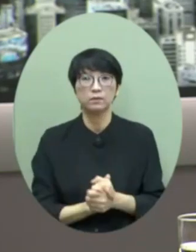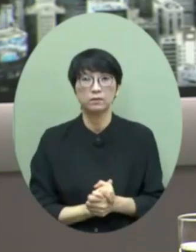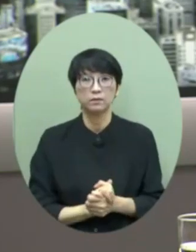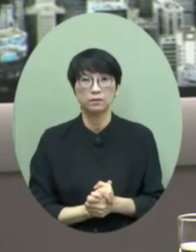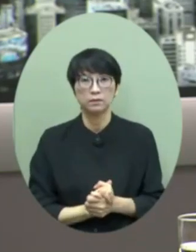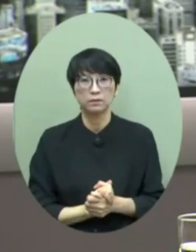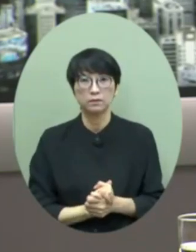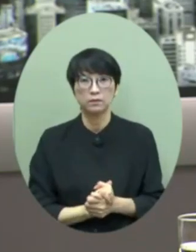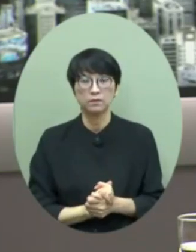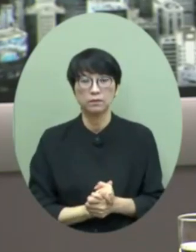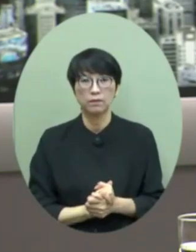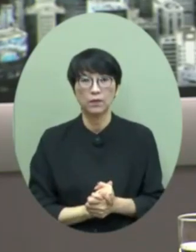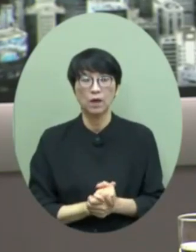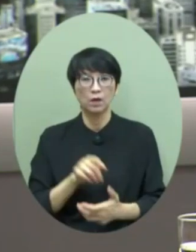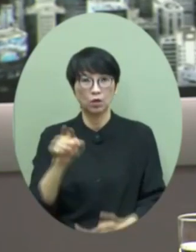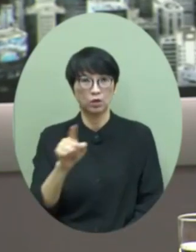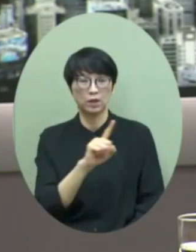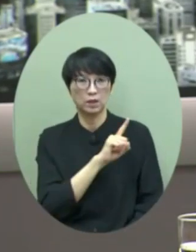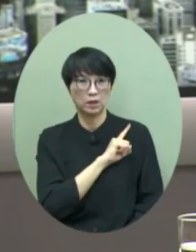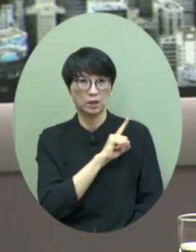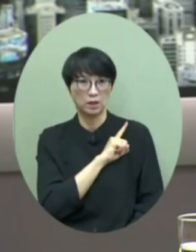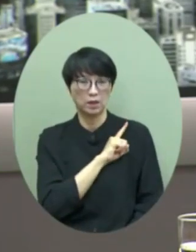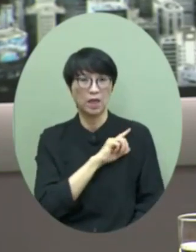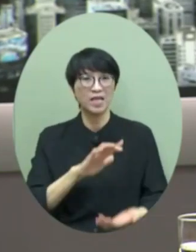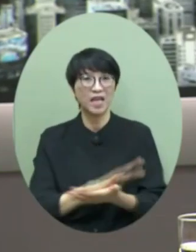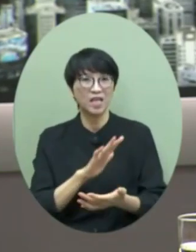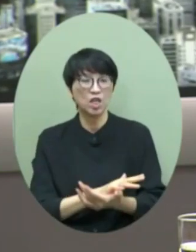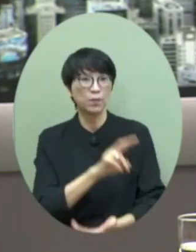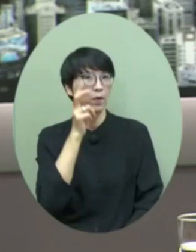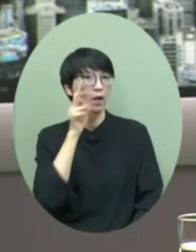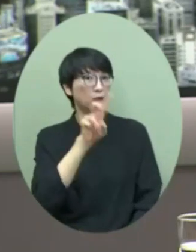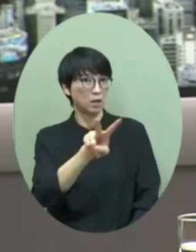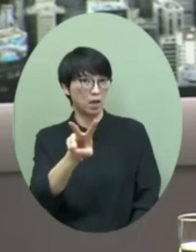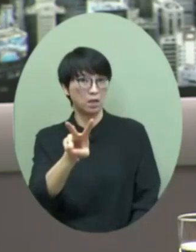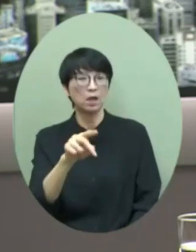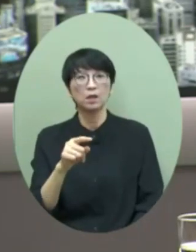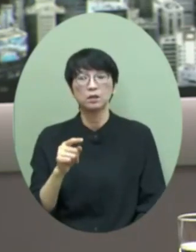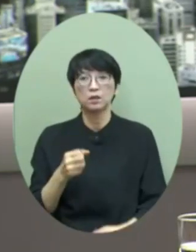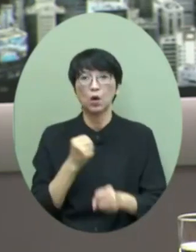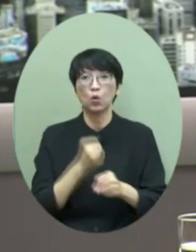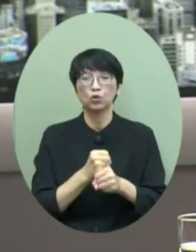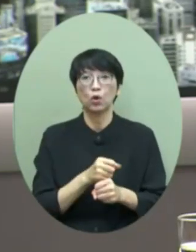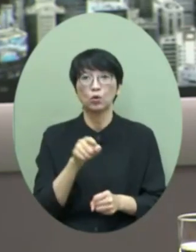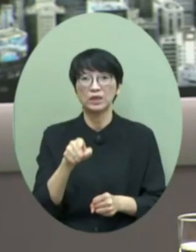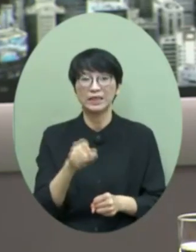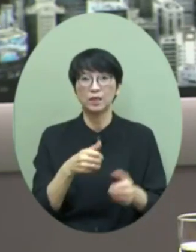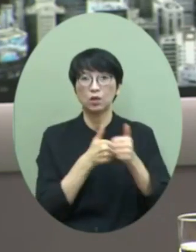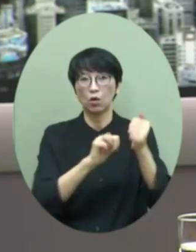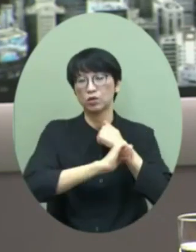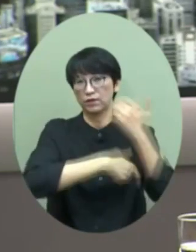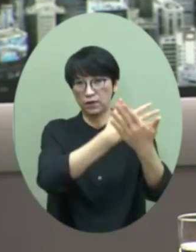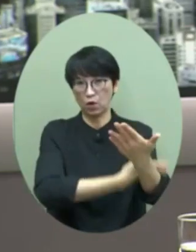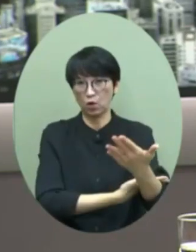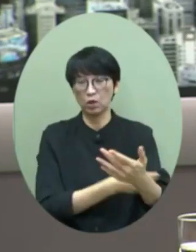constitutes an offense under this law, the law enforcing officers will have to go by their experience and